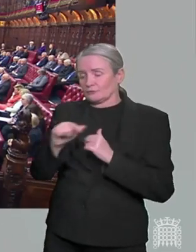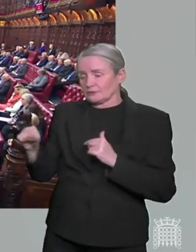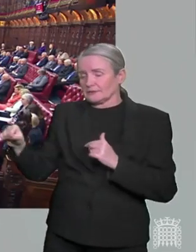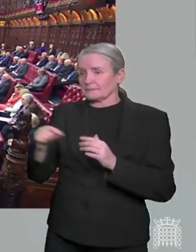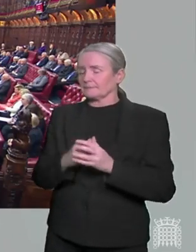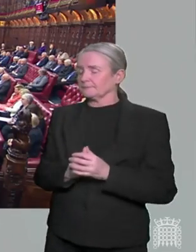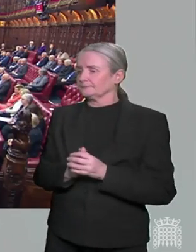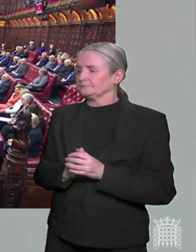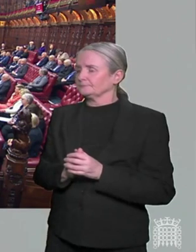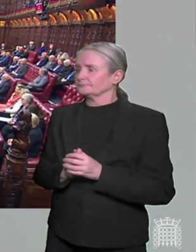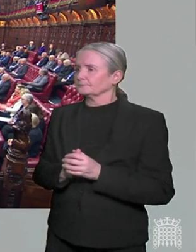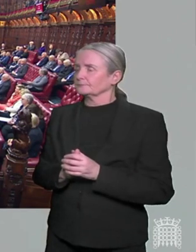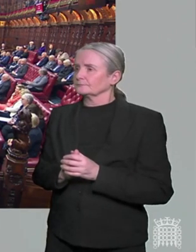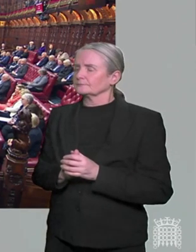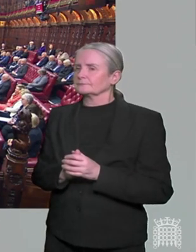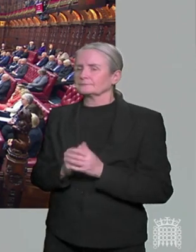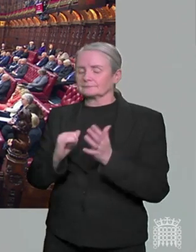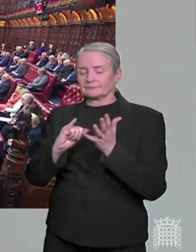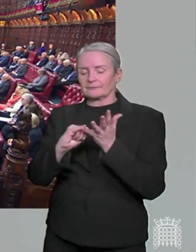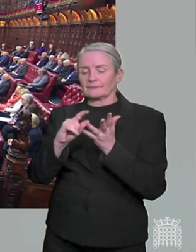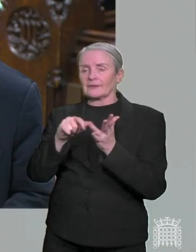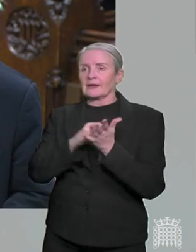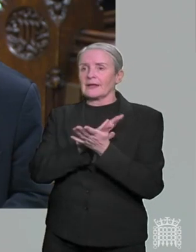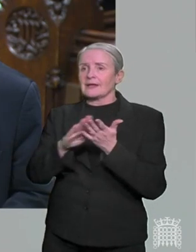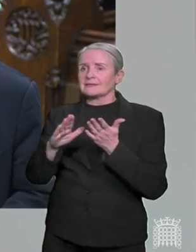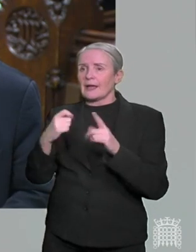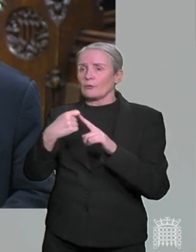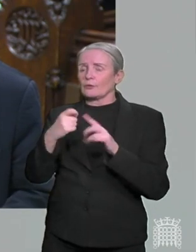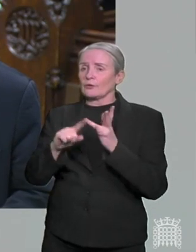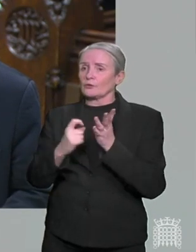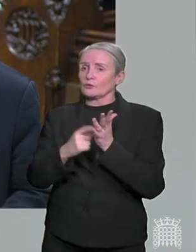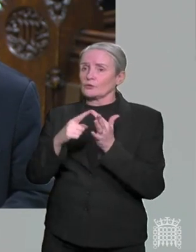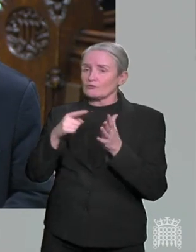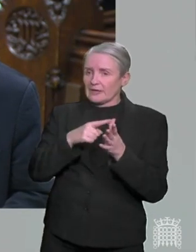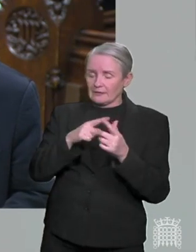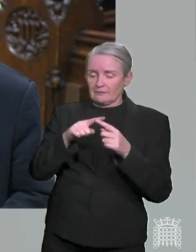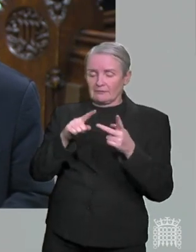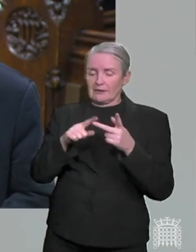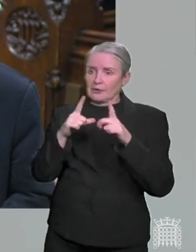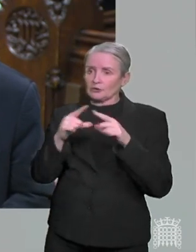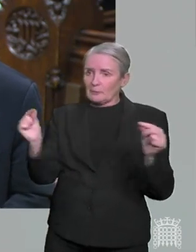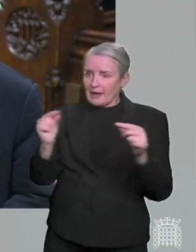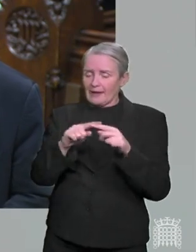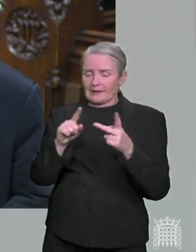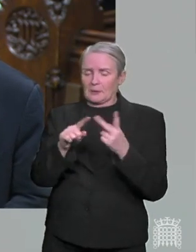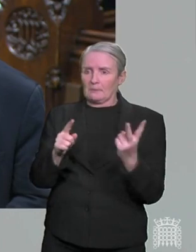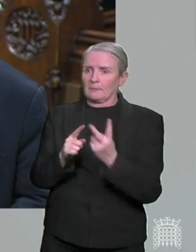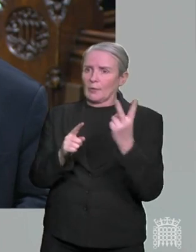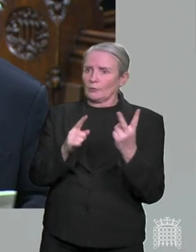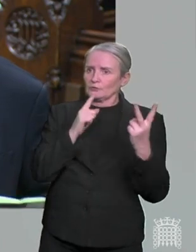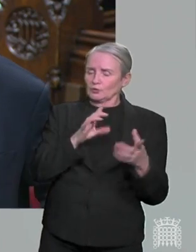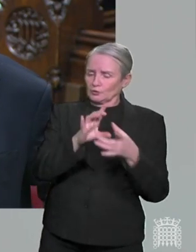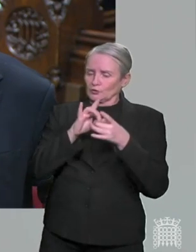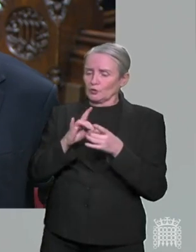Committee of another place that South Korea and Japan, I quote, should be invited to join AUKUS and the Technological Defence